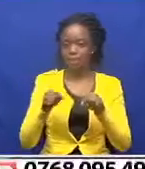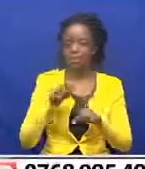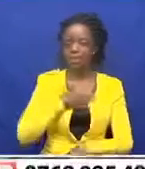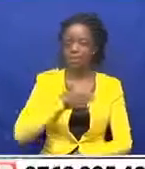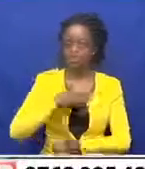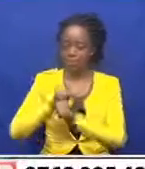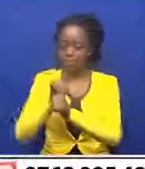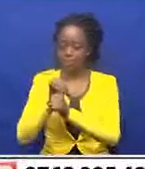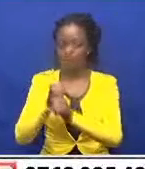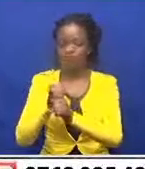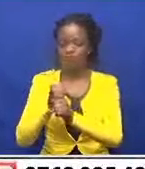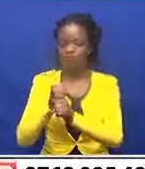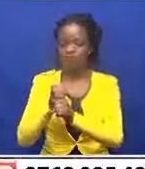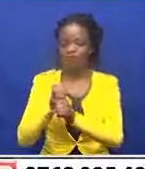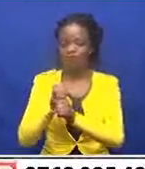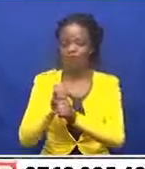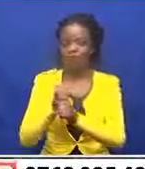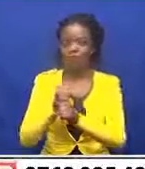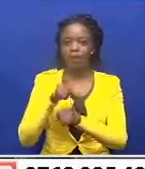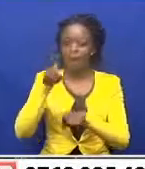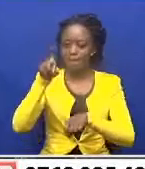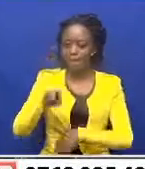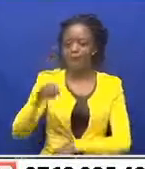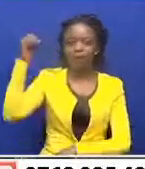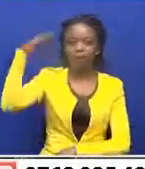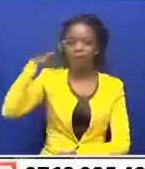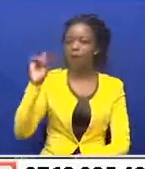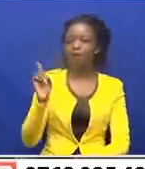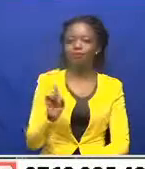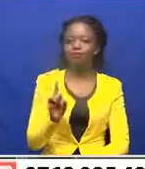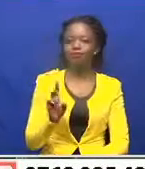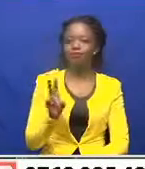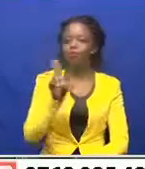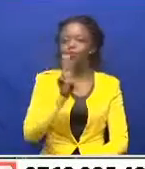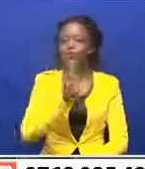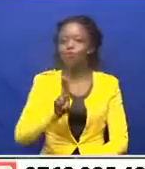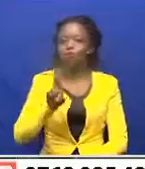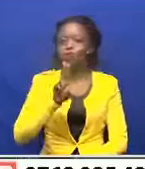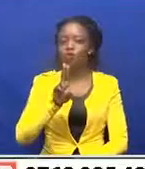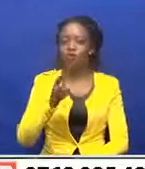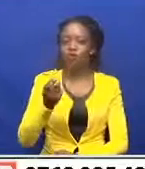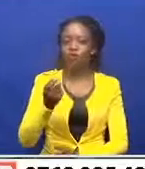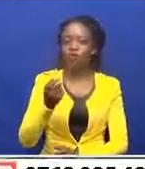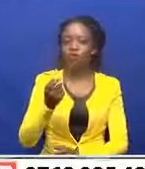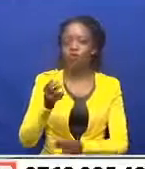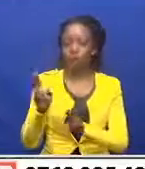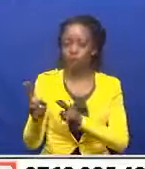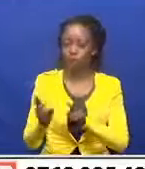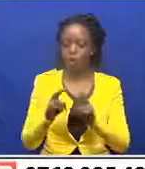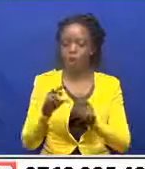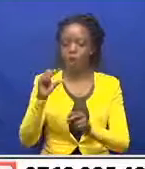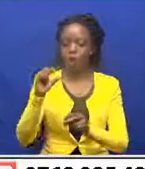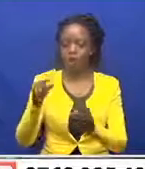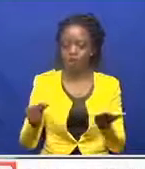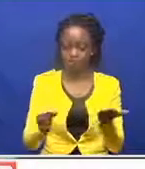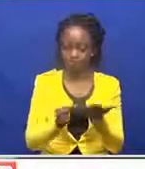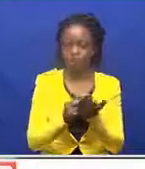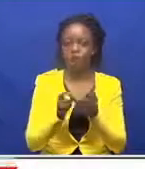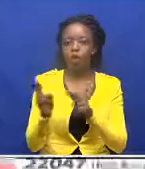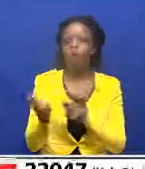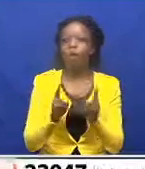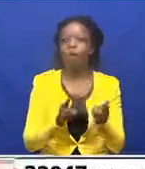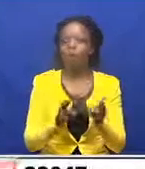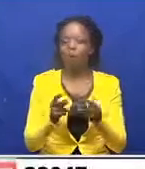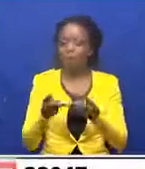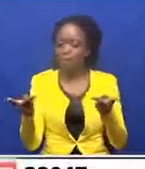nimetengeneza hapa haihitaji stima, unaona inatumia battery. Na mahali hakuna